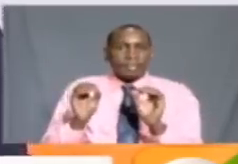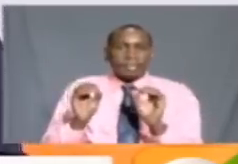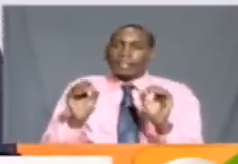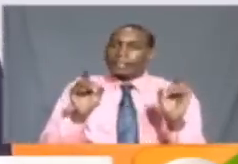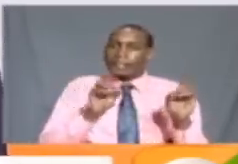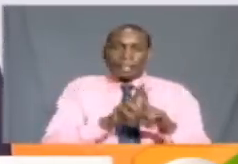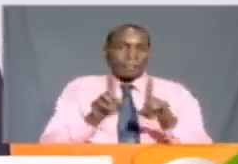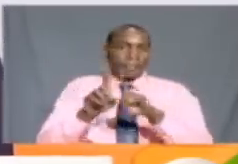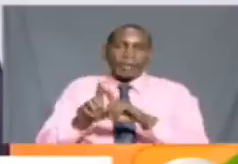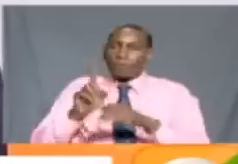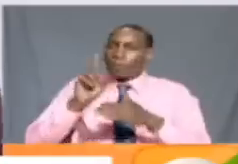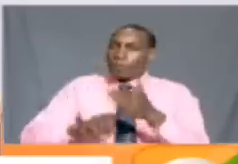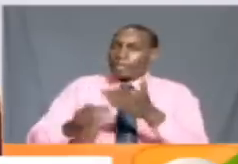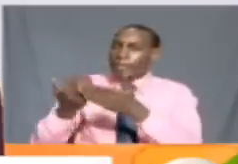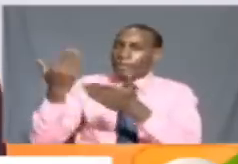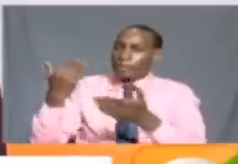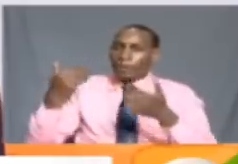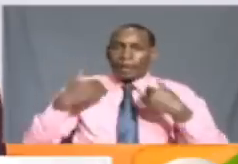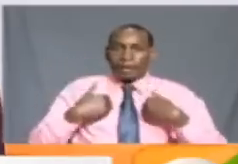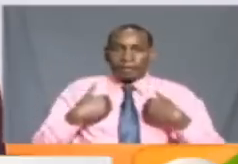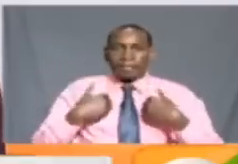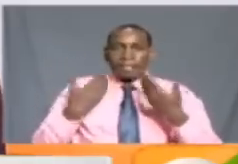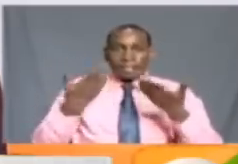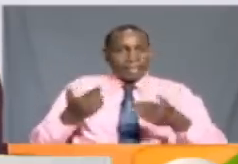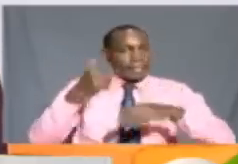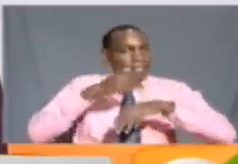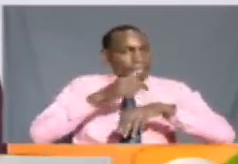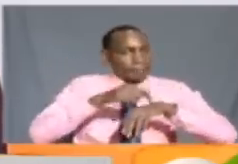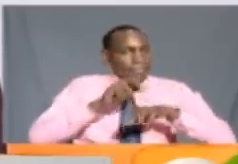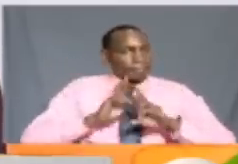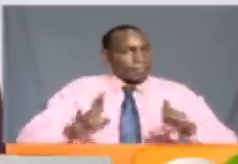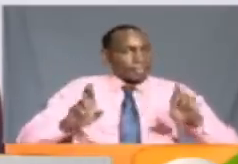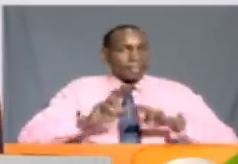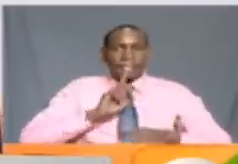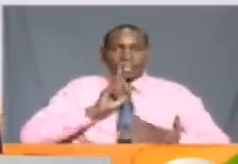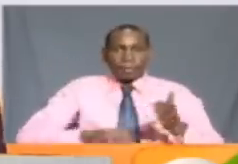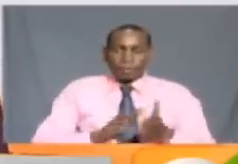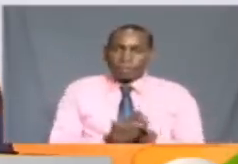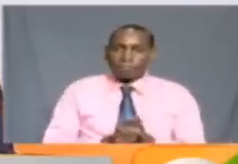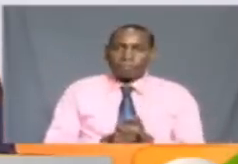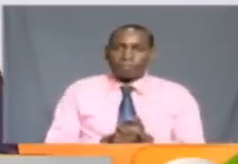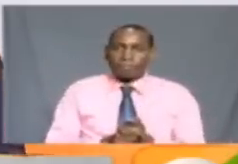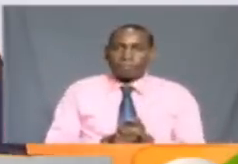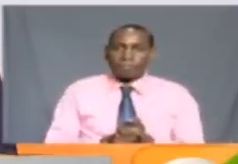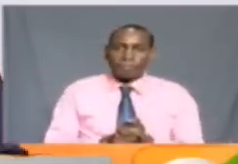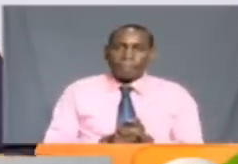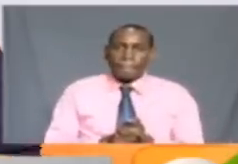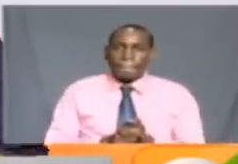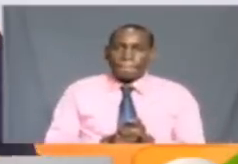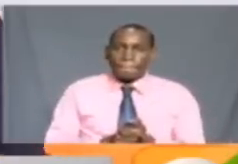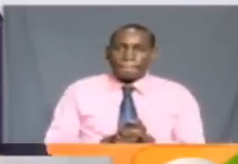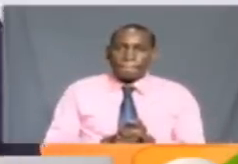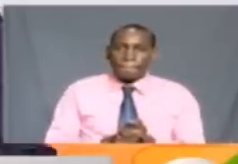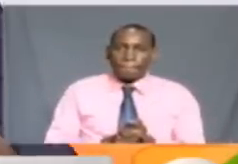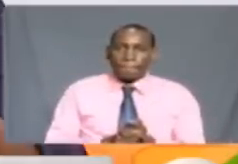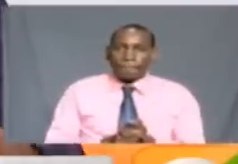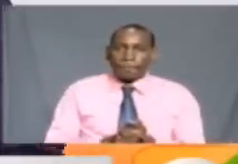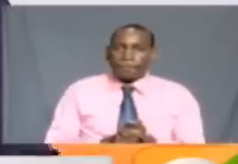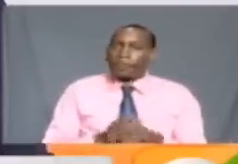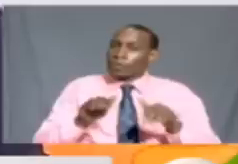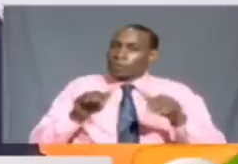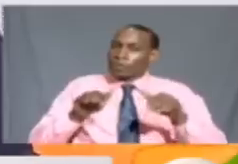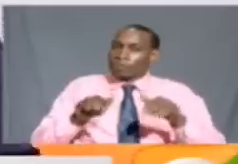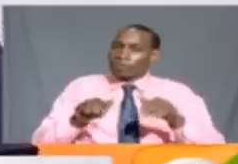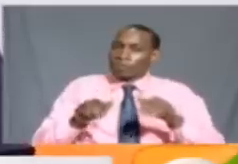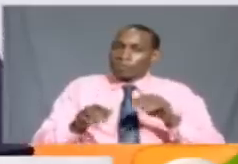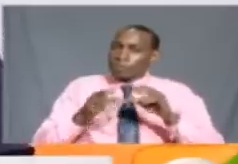what was, and it is really time to say, okay, as they have said, take a step back.